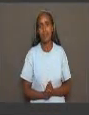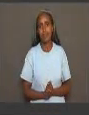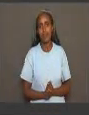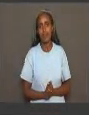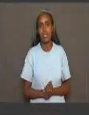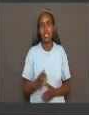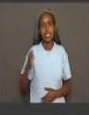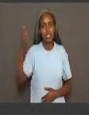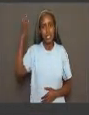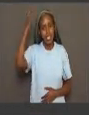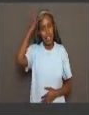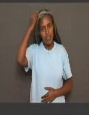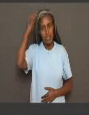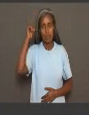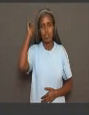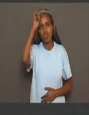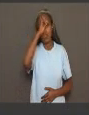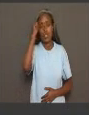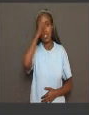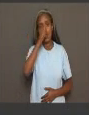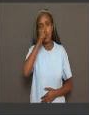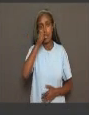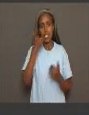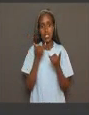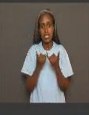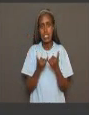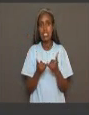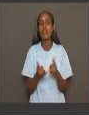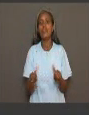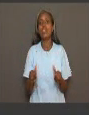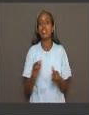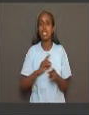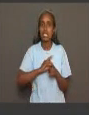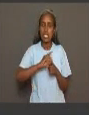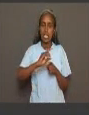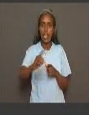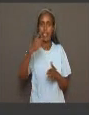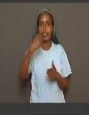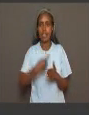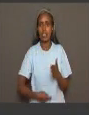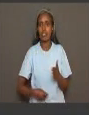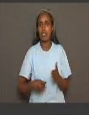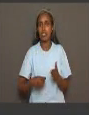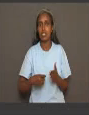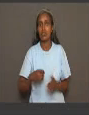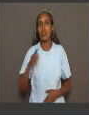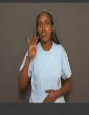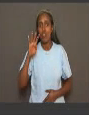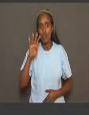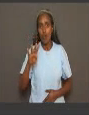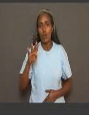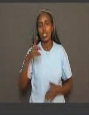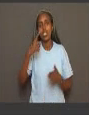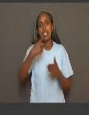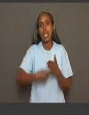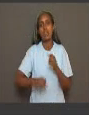The government of Ethiopia has divided up the direct taxes into 4